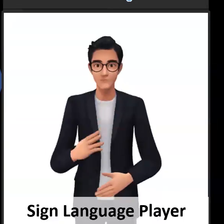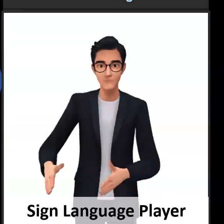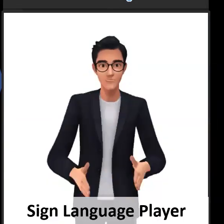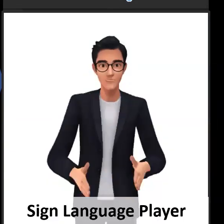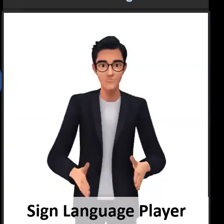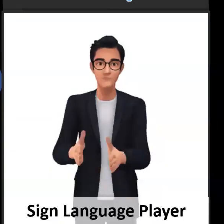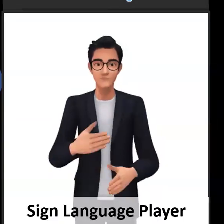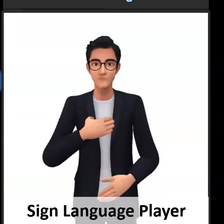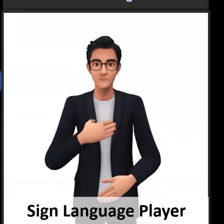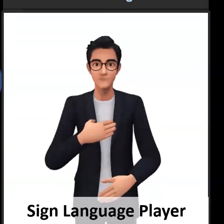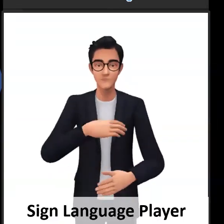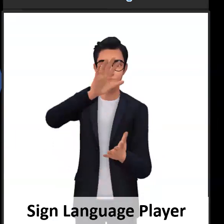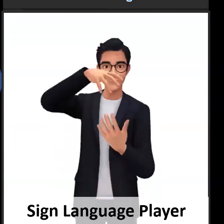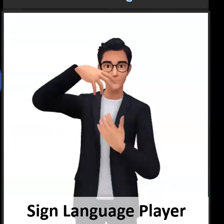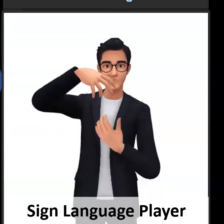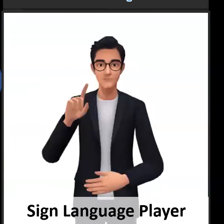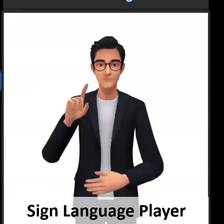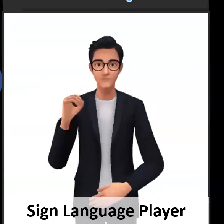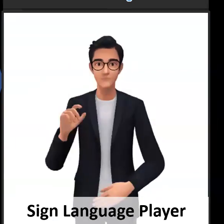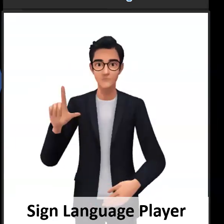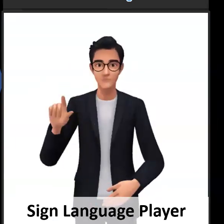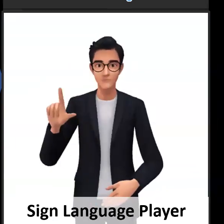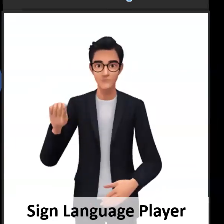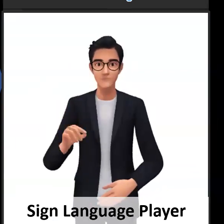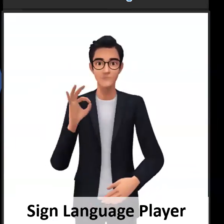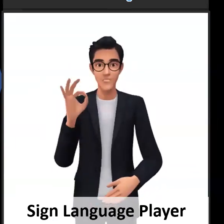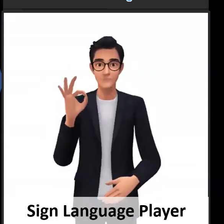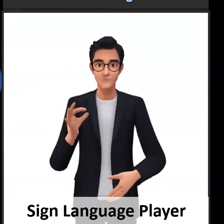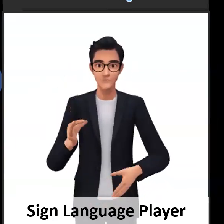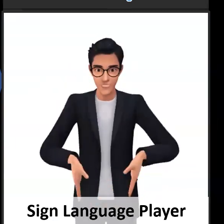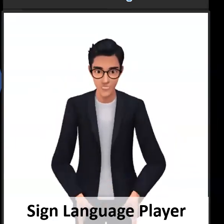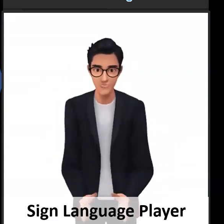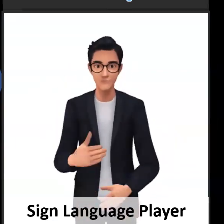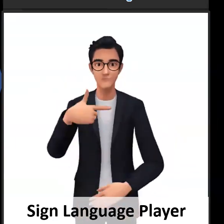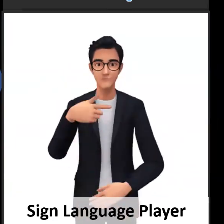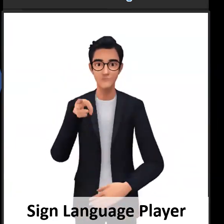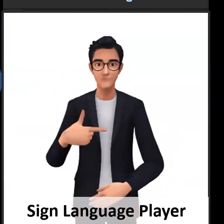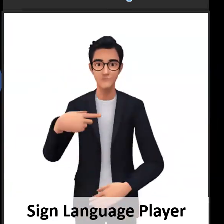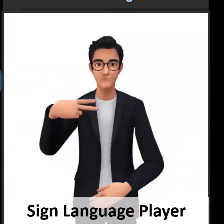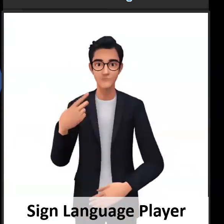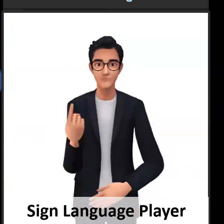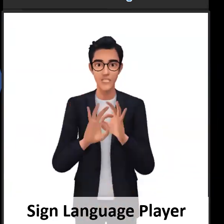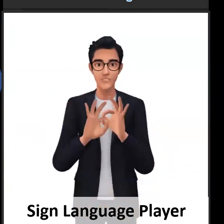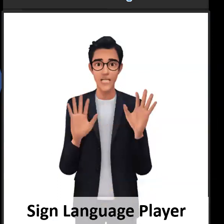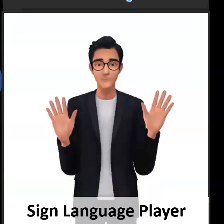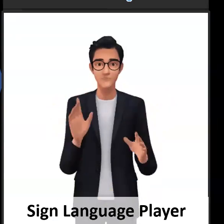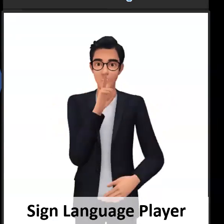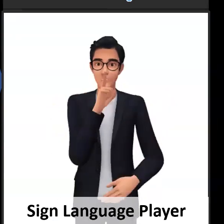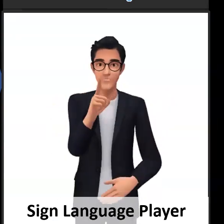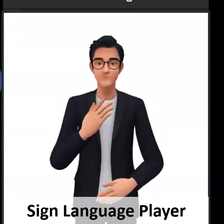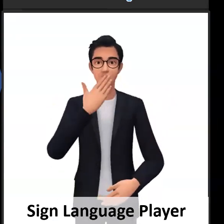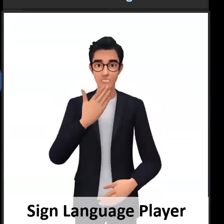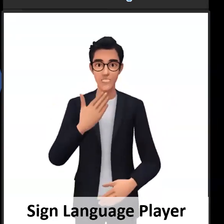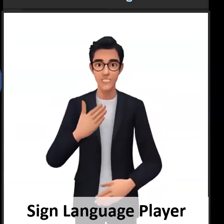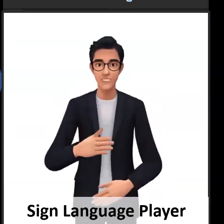Signing avatar is consists of two things, sign language script and avatar player. Sign language script is consists of lemma, gesture